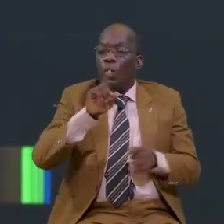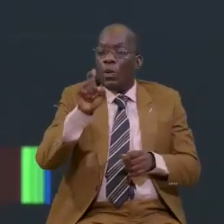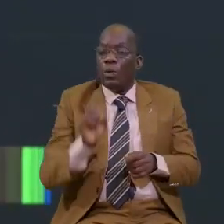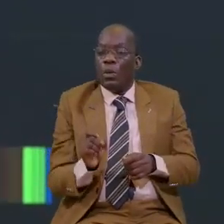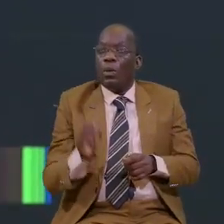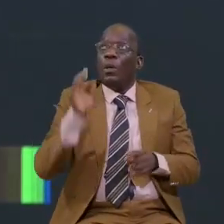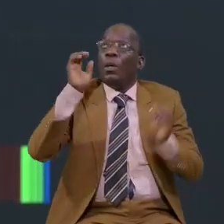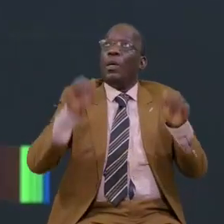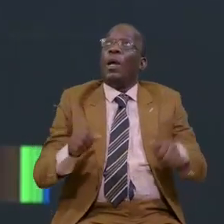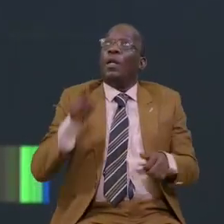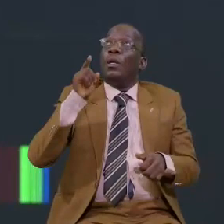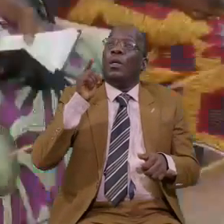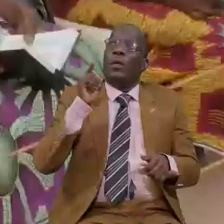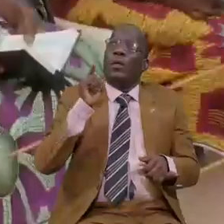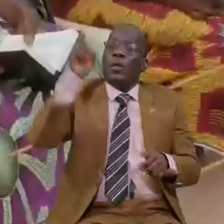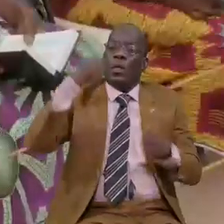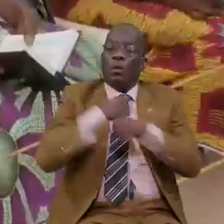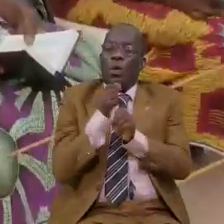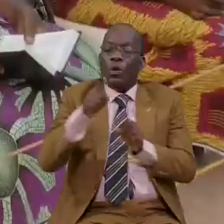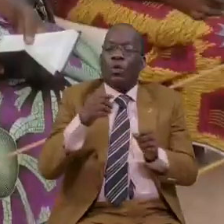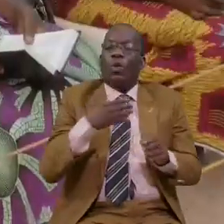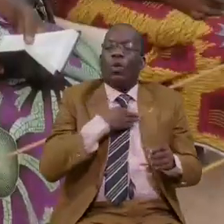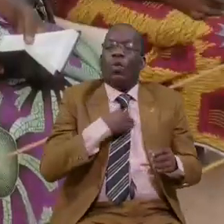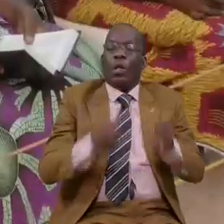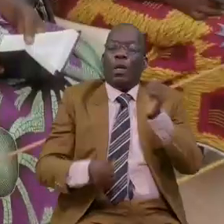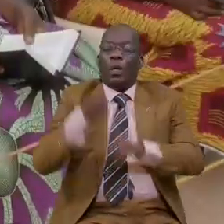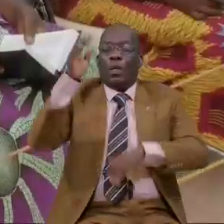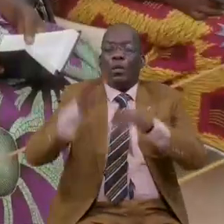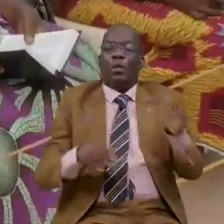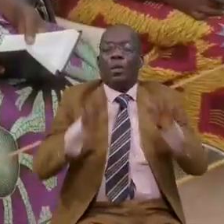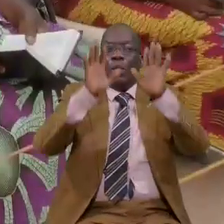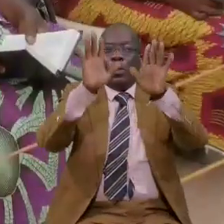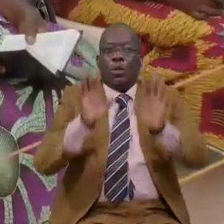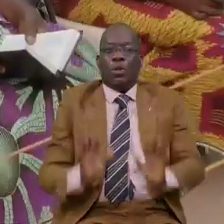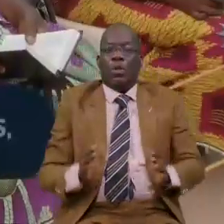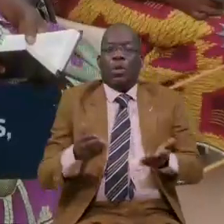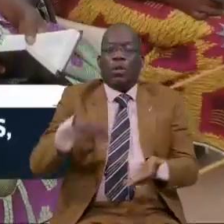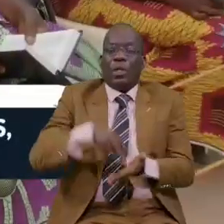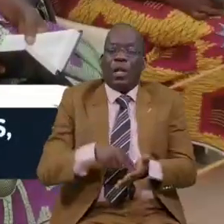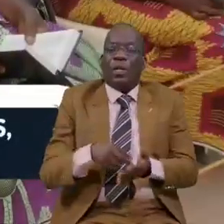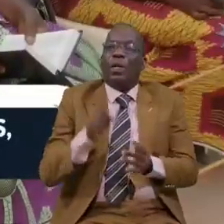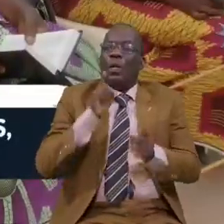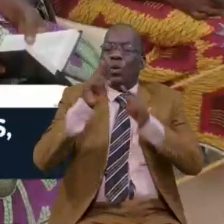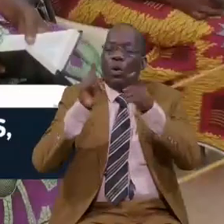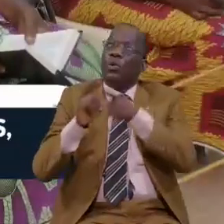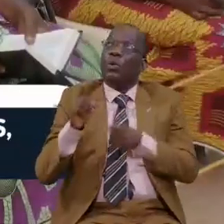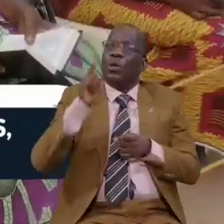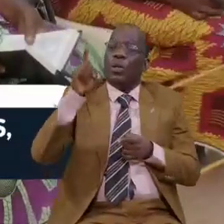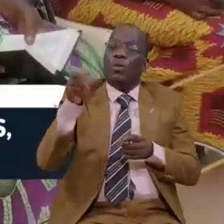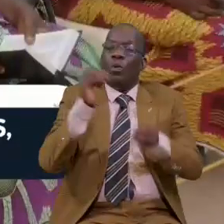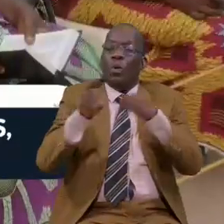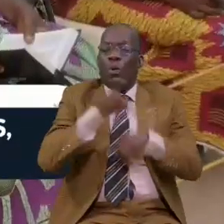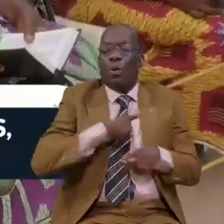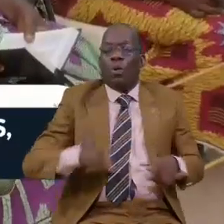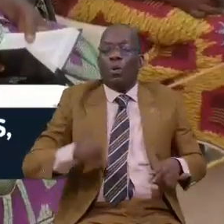make you whiter than snow? Rise up and tell him and say, oh Lord, I want to be as white